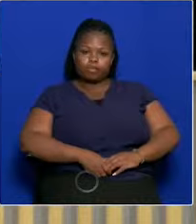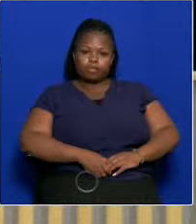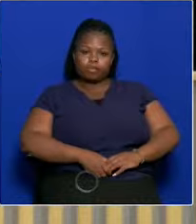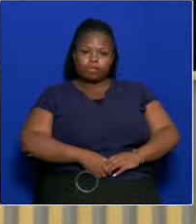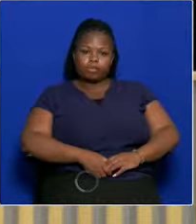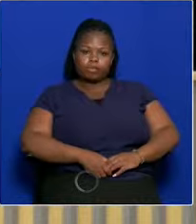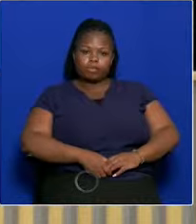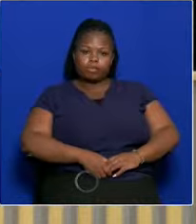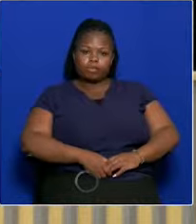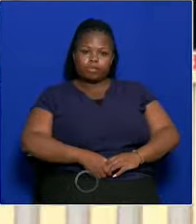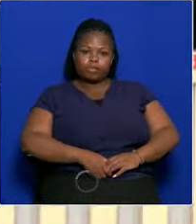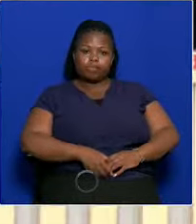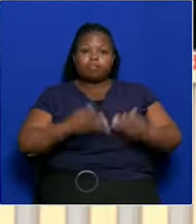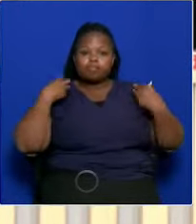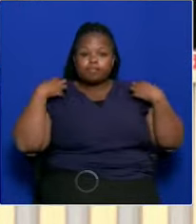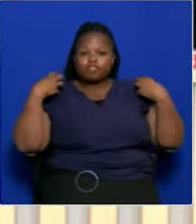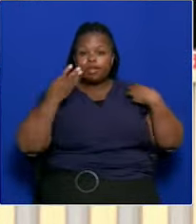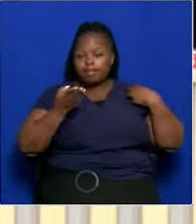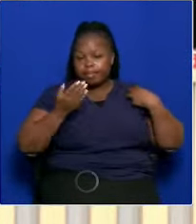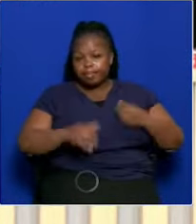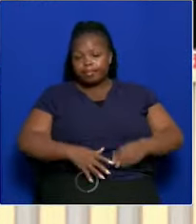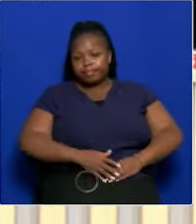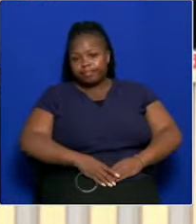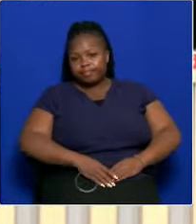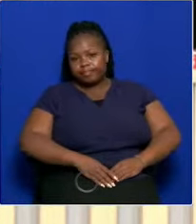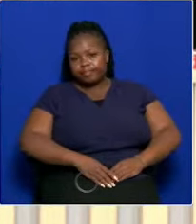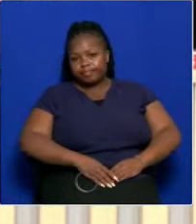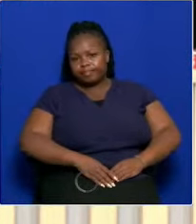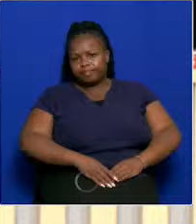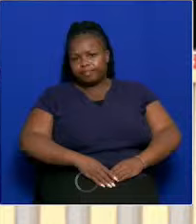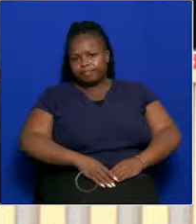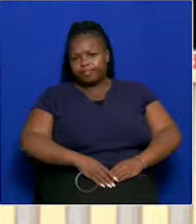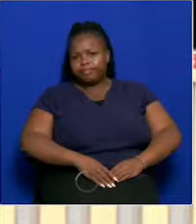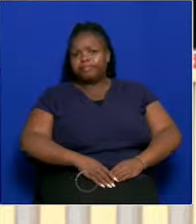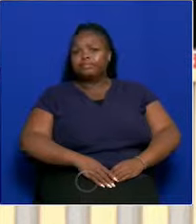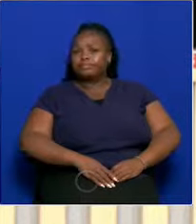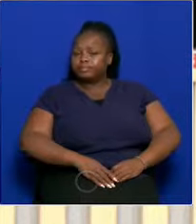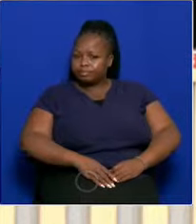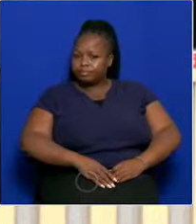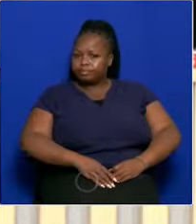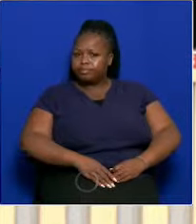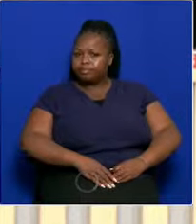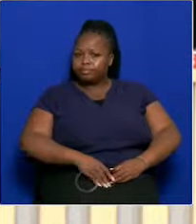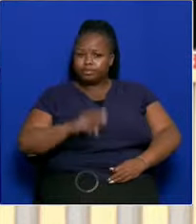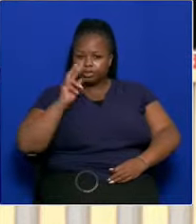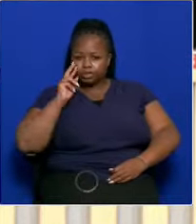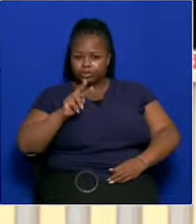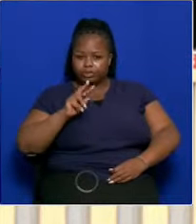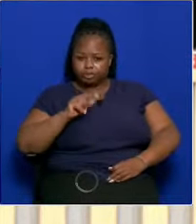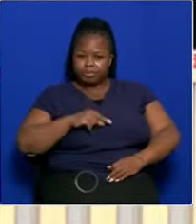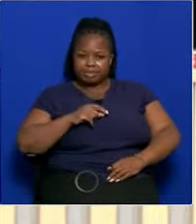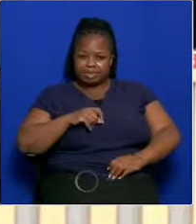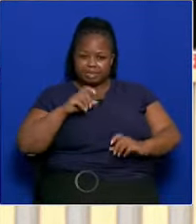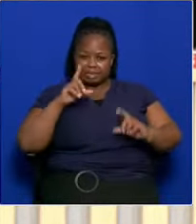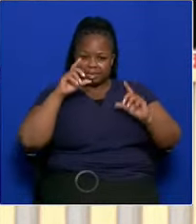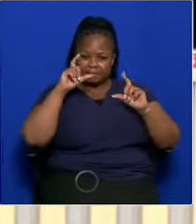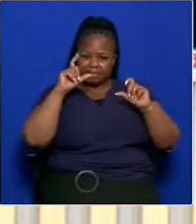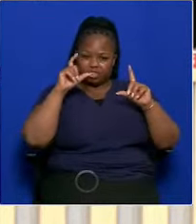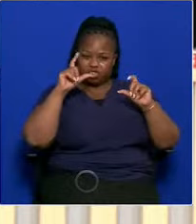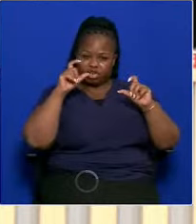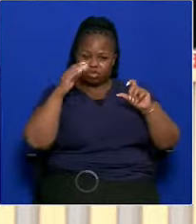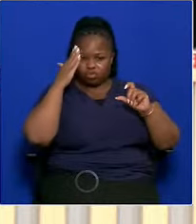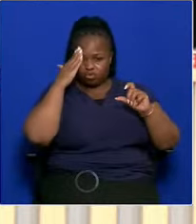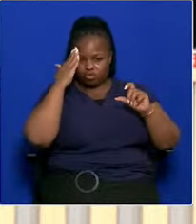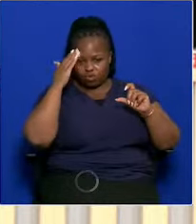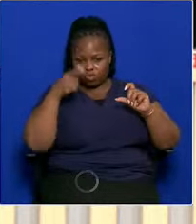General, Yes, all yours. have you had regard to that infographic? Yes.